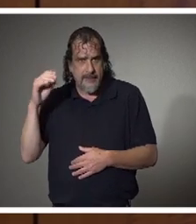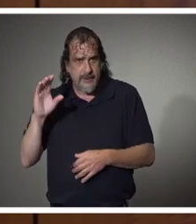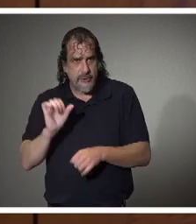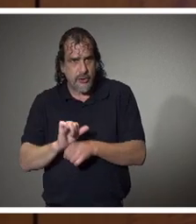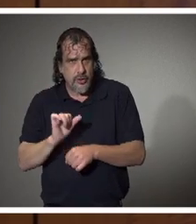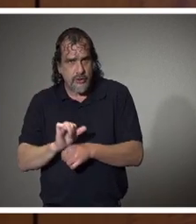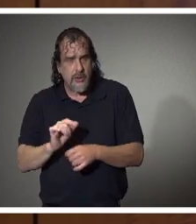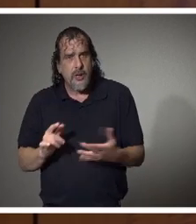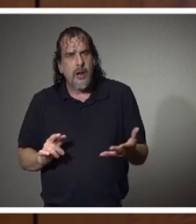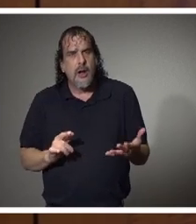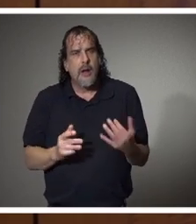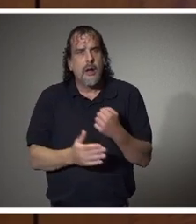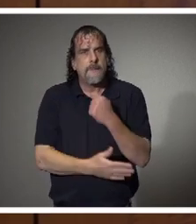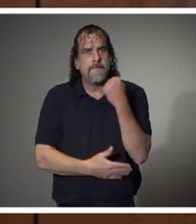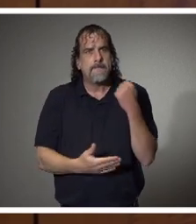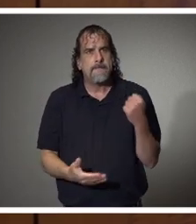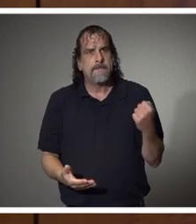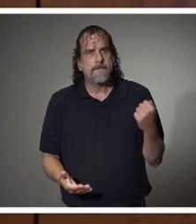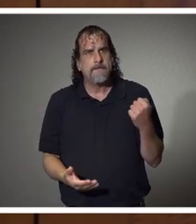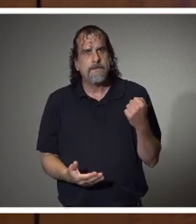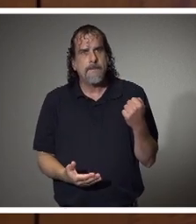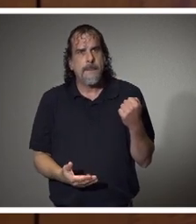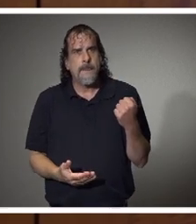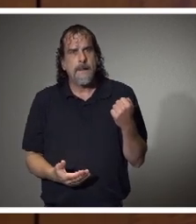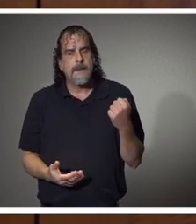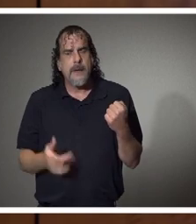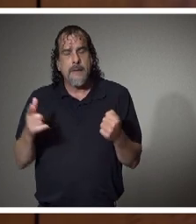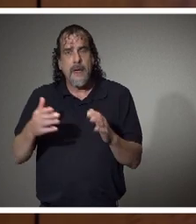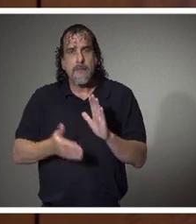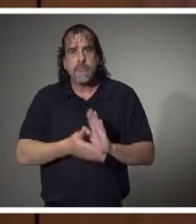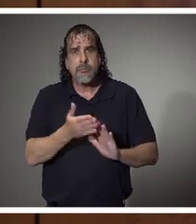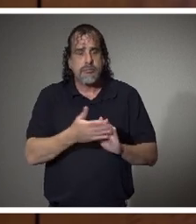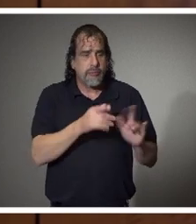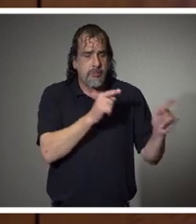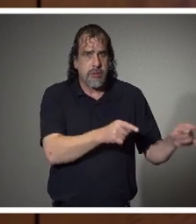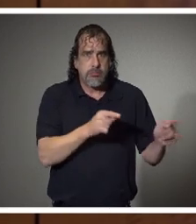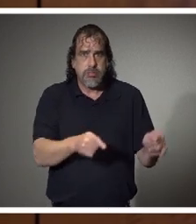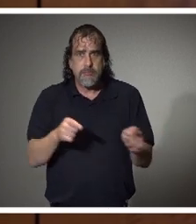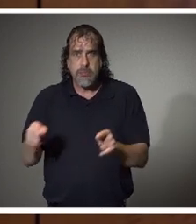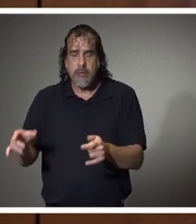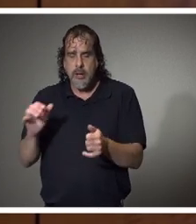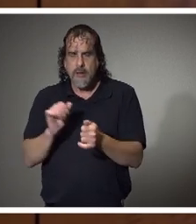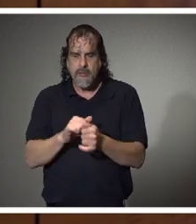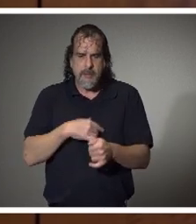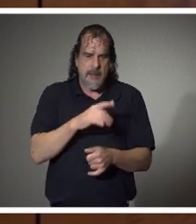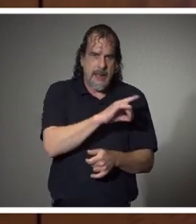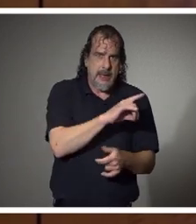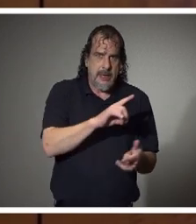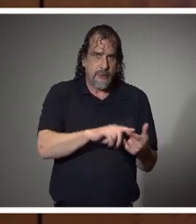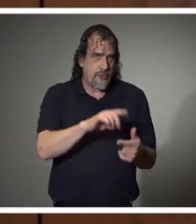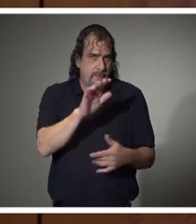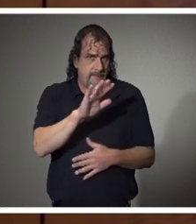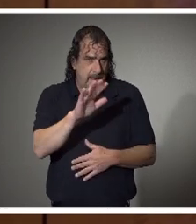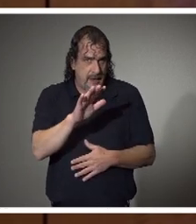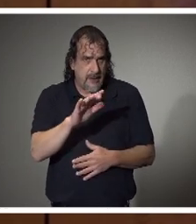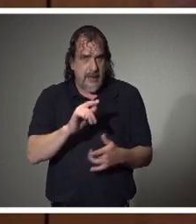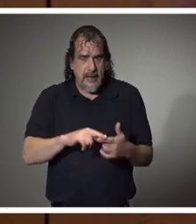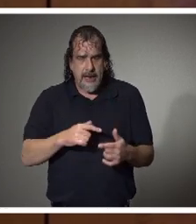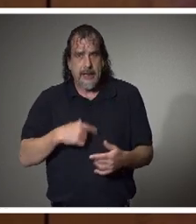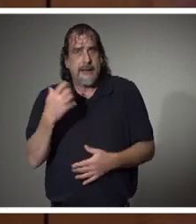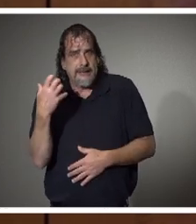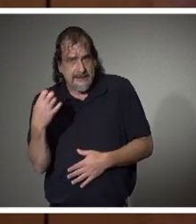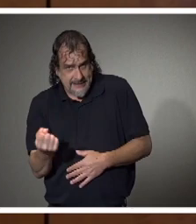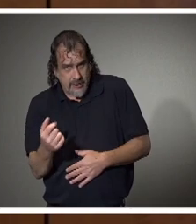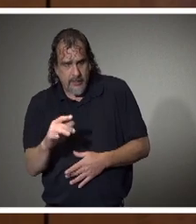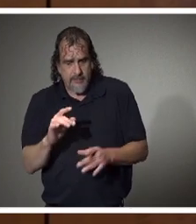The hours will be in operation starting Monday through Friday from 8 a.m. to 5 p.m. And then they will be open on Saturday